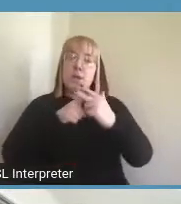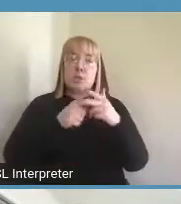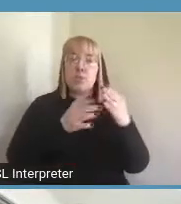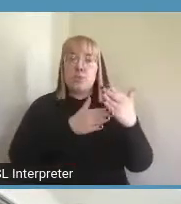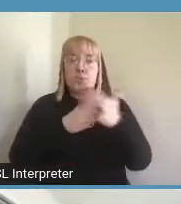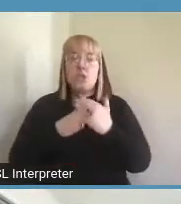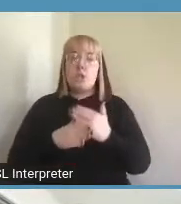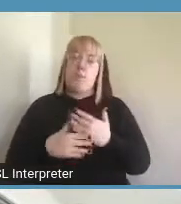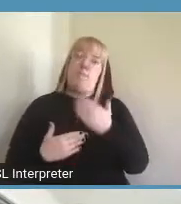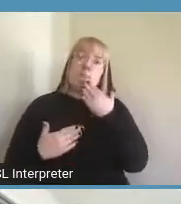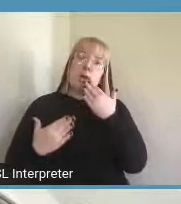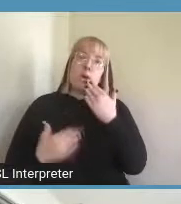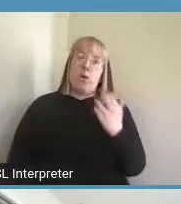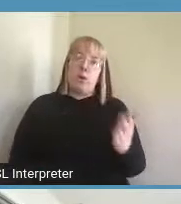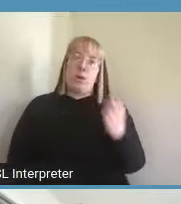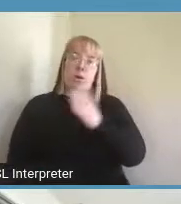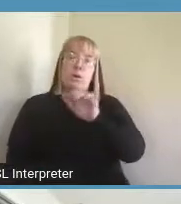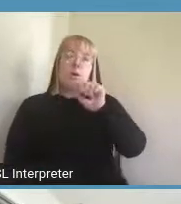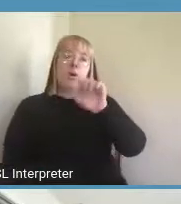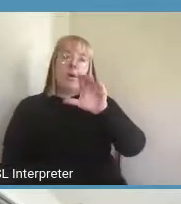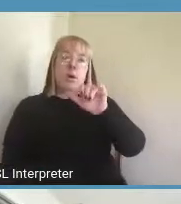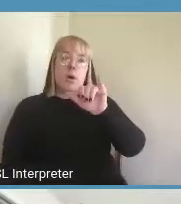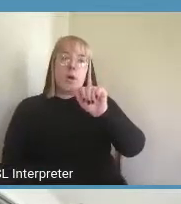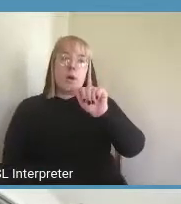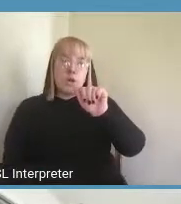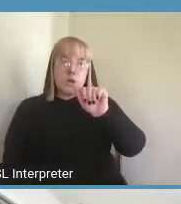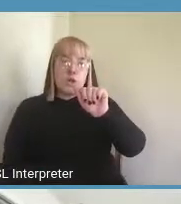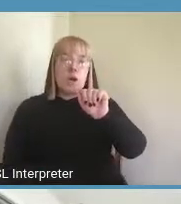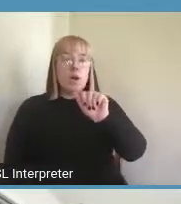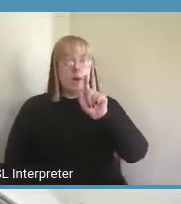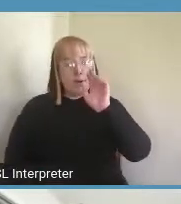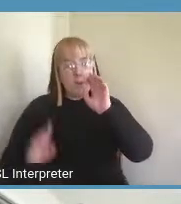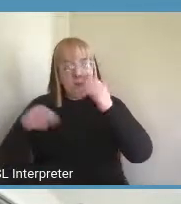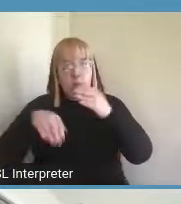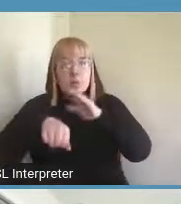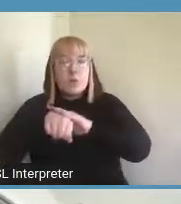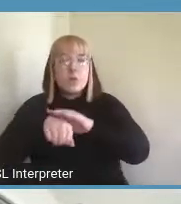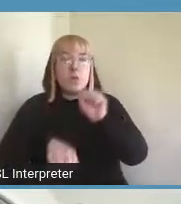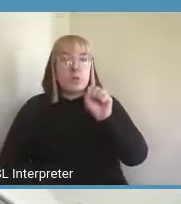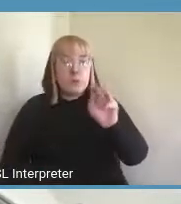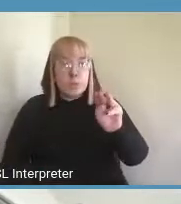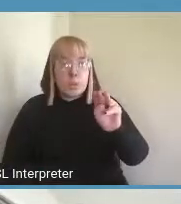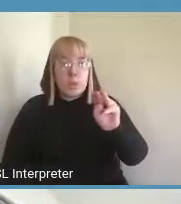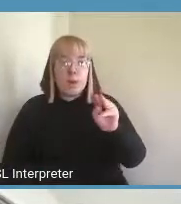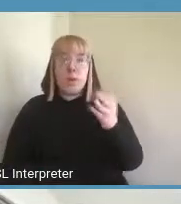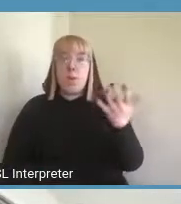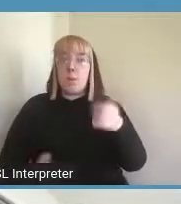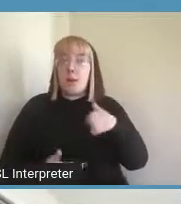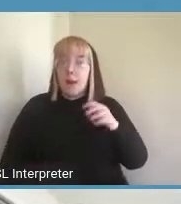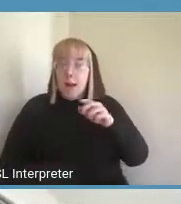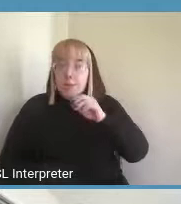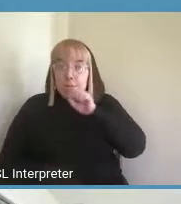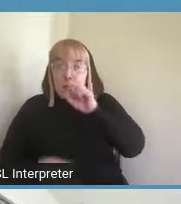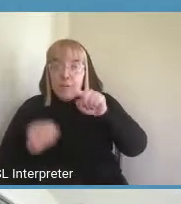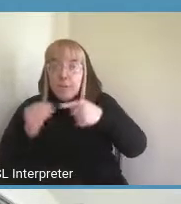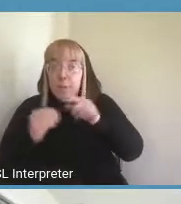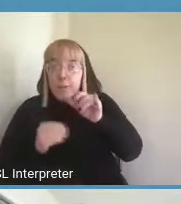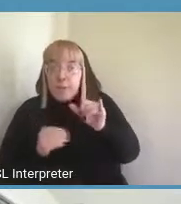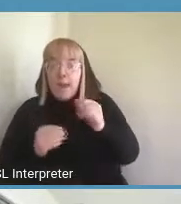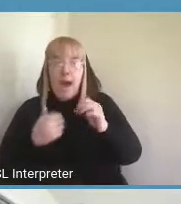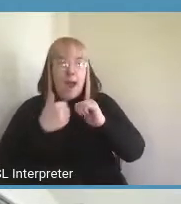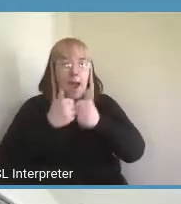data. And then Acacia Berry's session that really focused on social media, but what I loved is how she framed